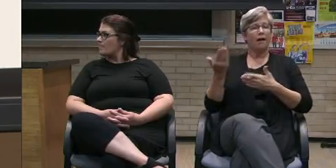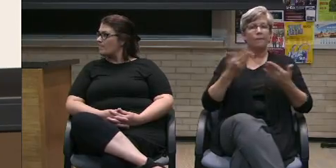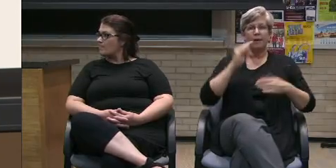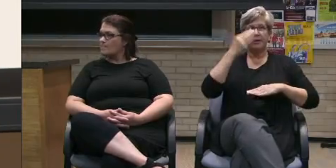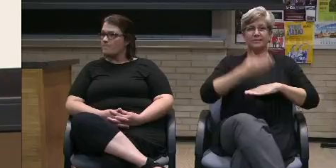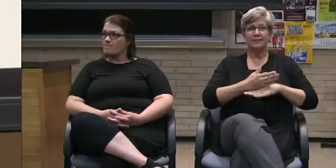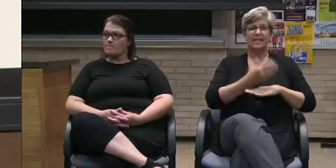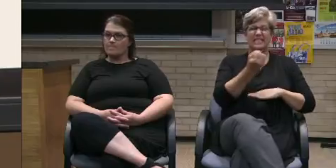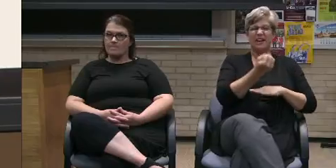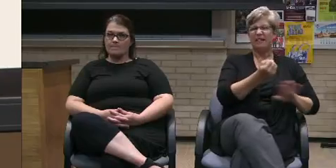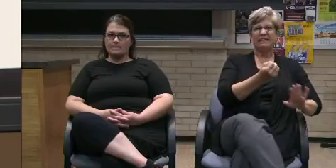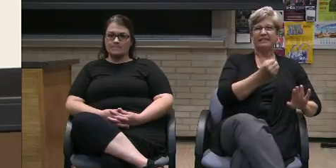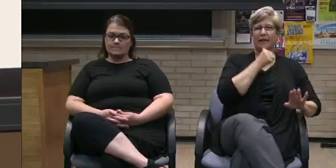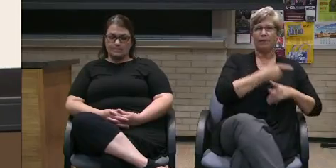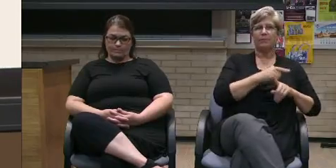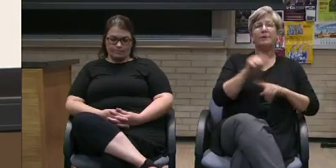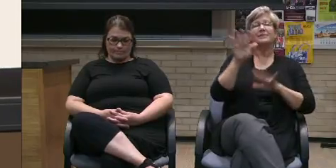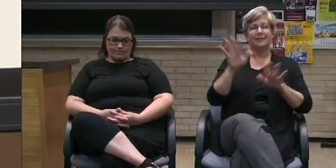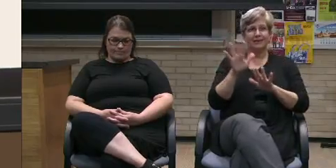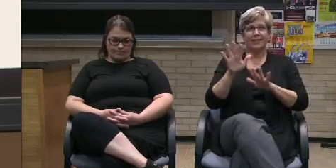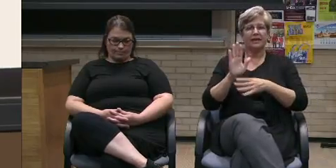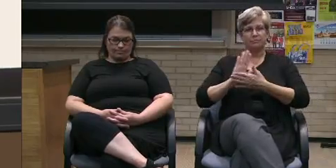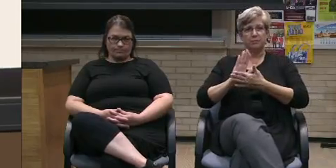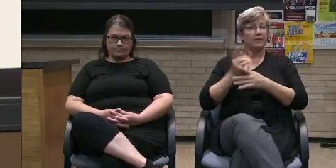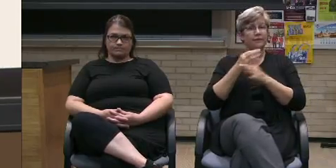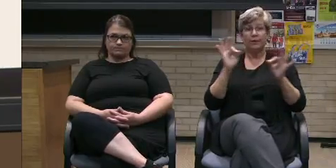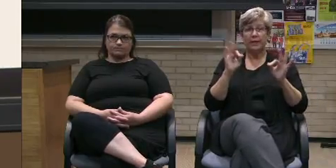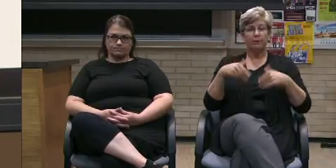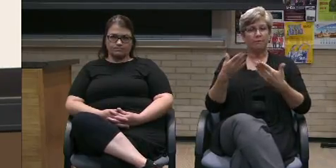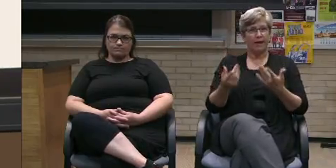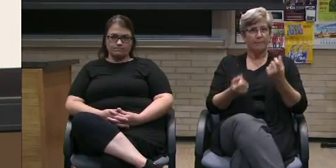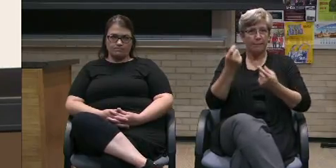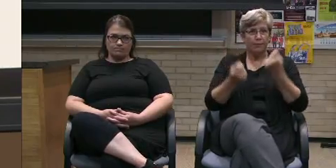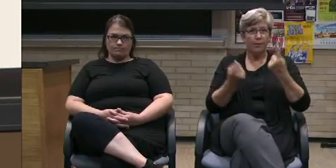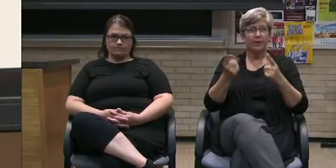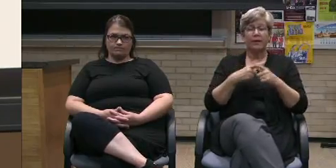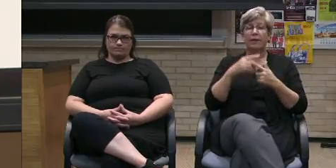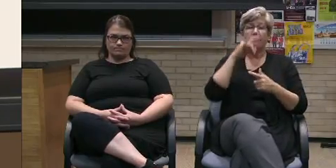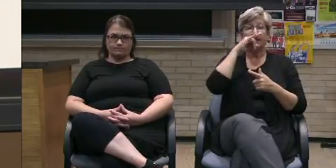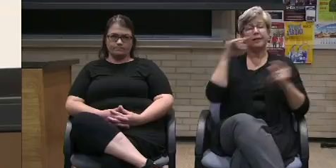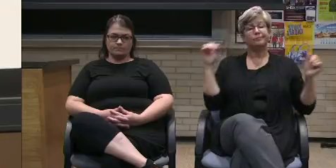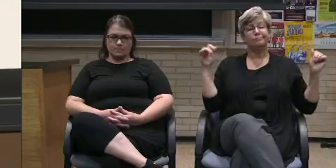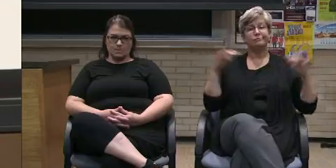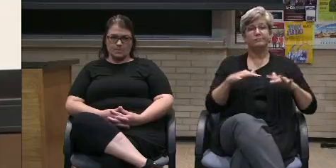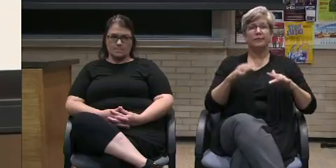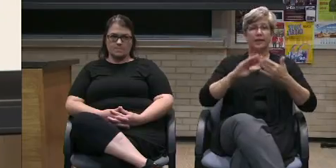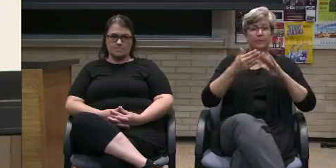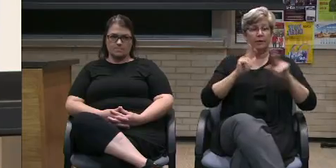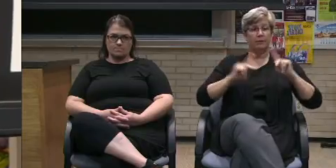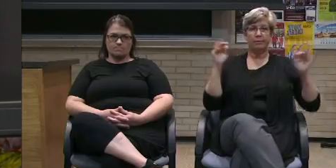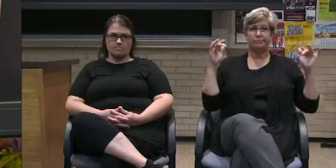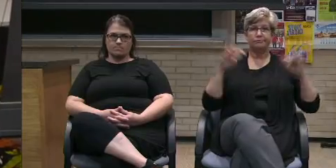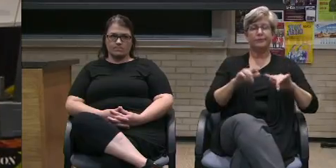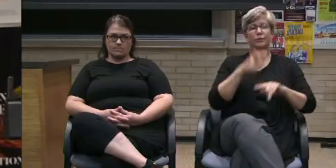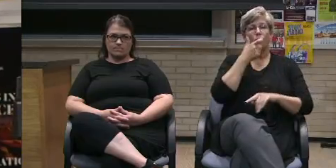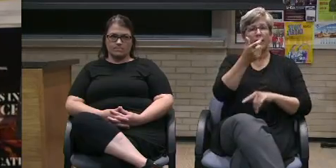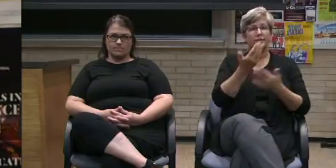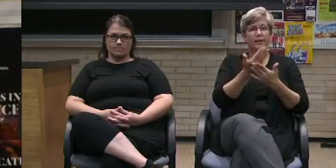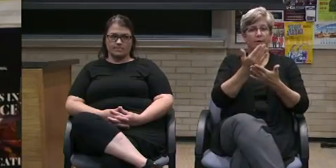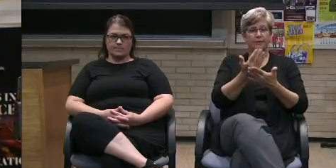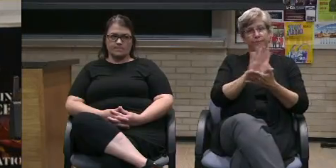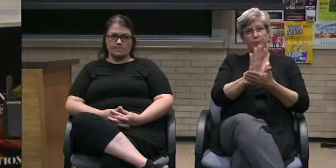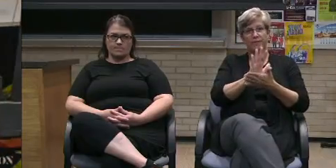The college provides free popcorn. It's free, and there's frequently kids and people from the community there. So these are kids who are